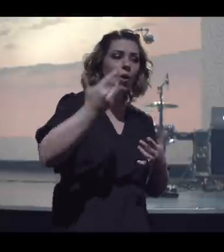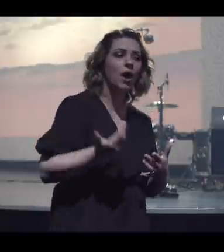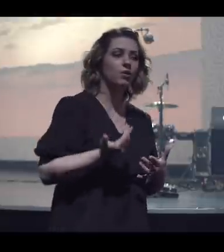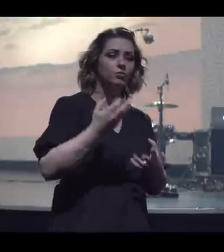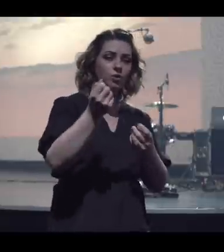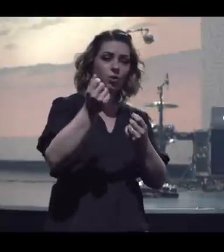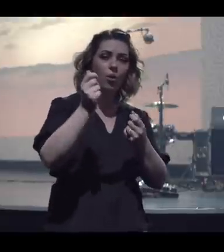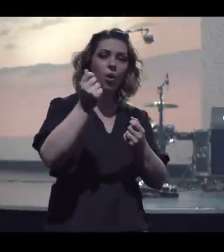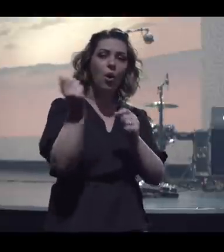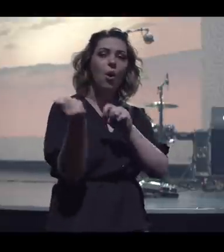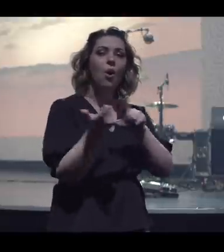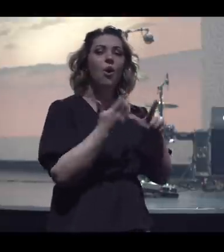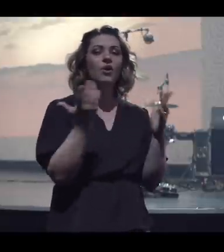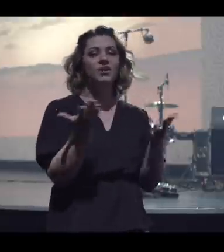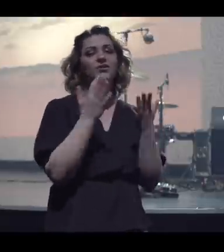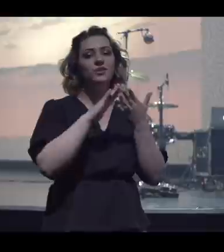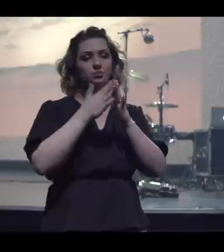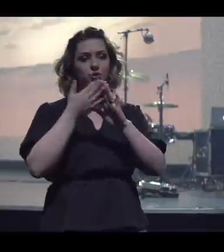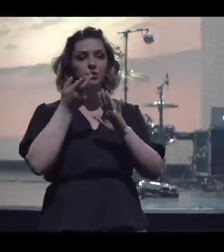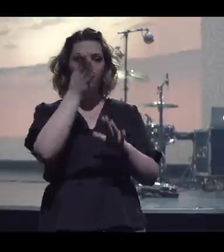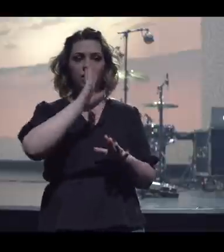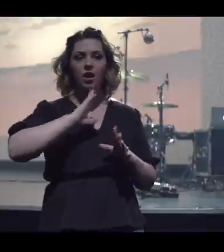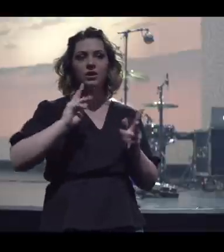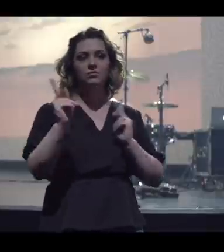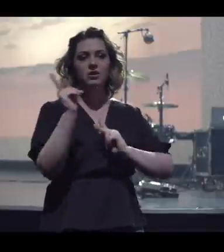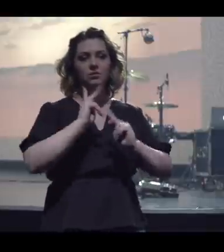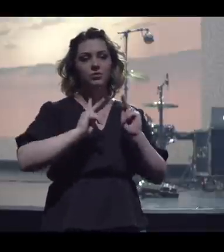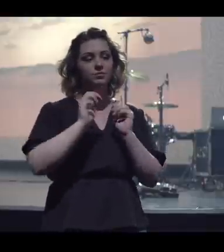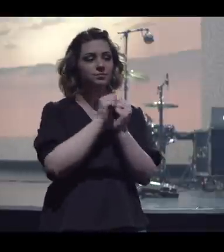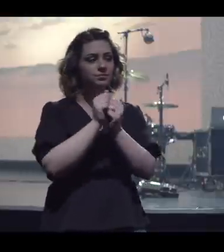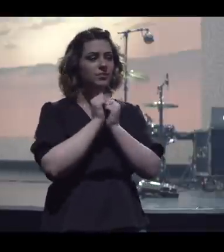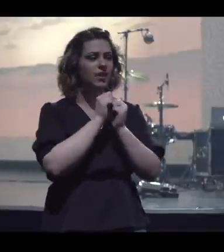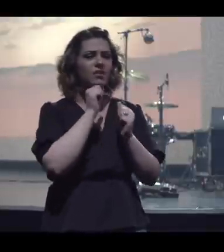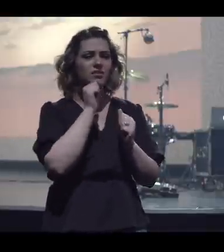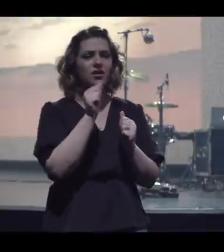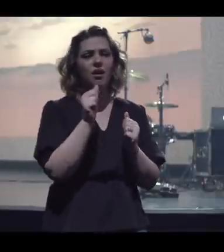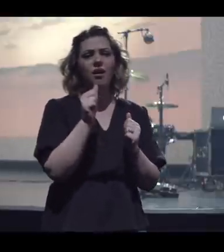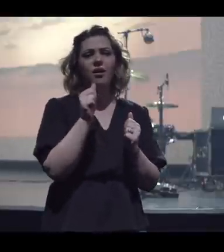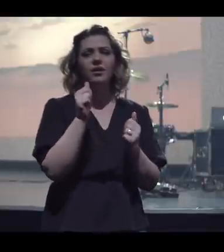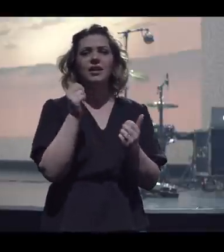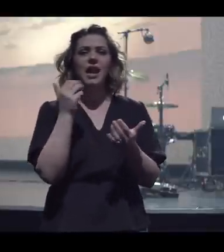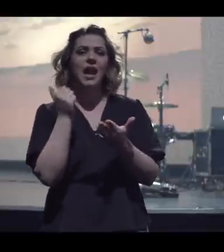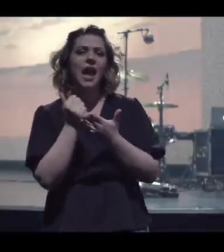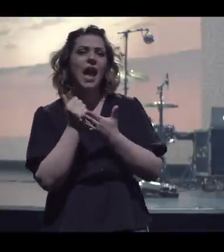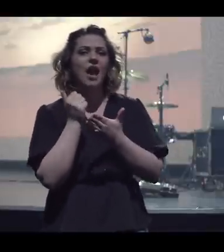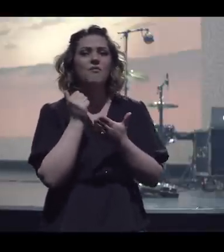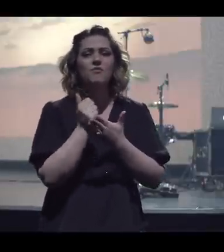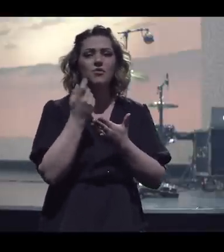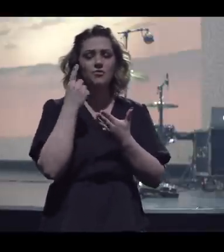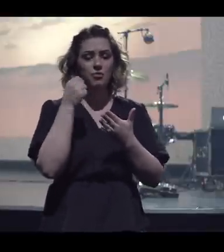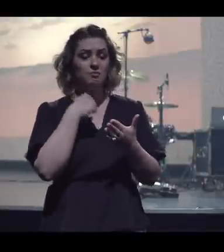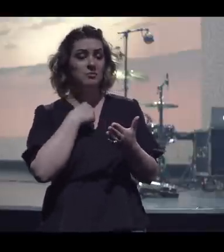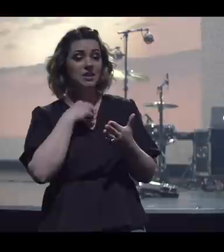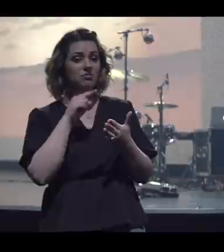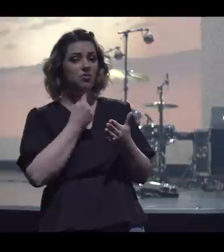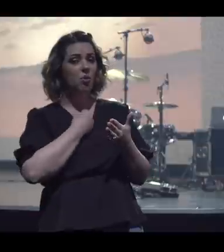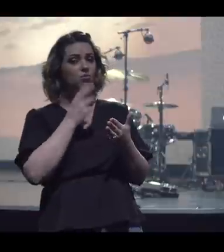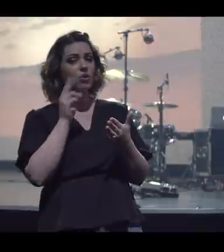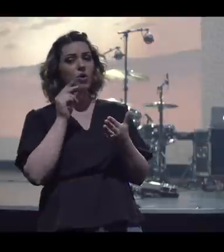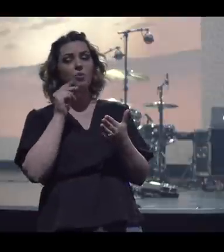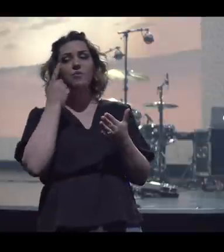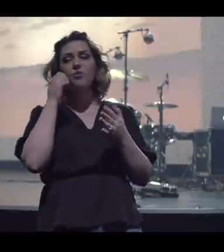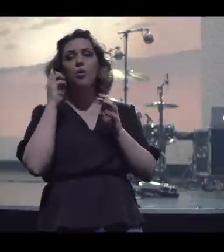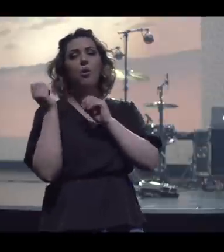into the community of God's people, because it's not just helpful for me. You may be helpful for me, and